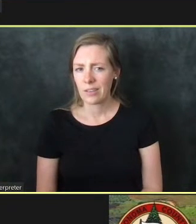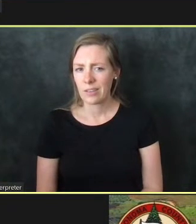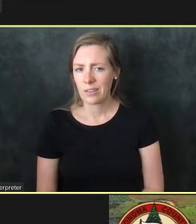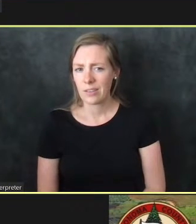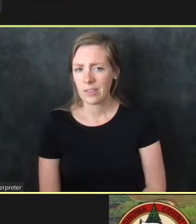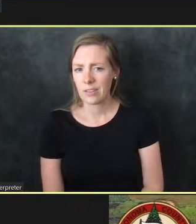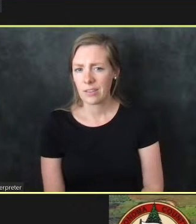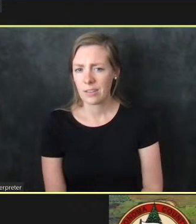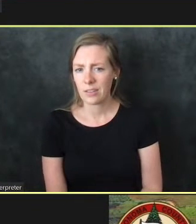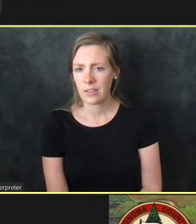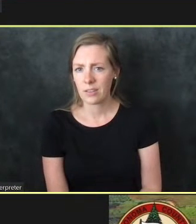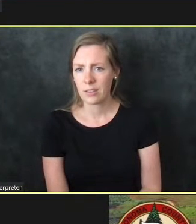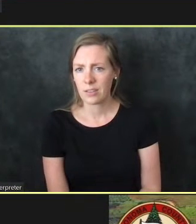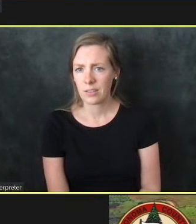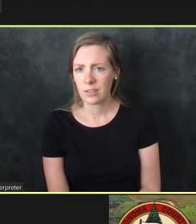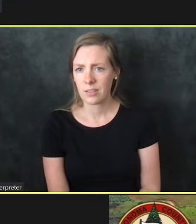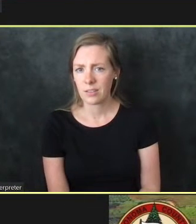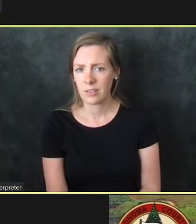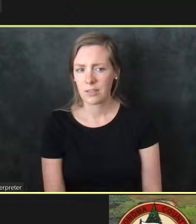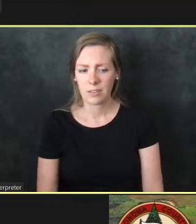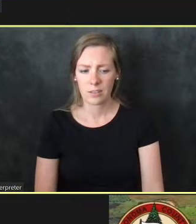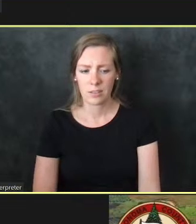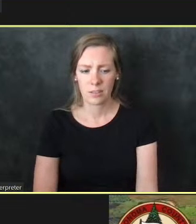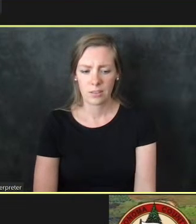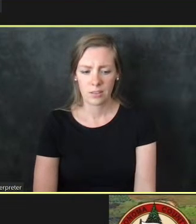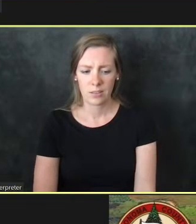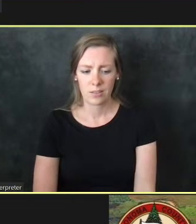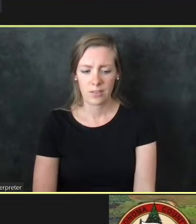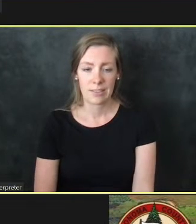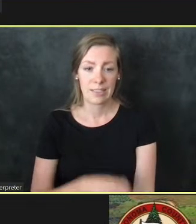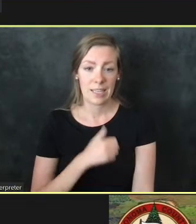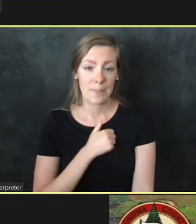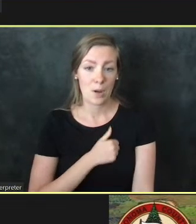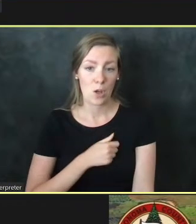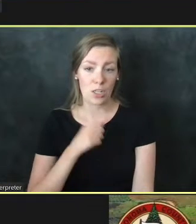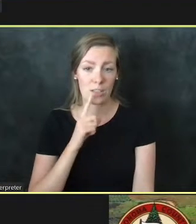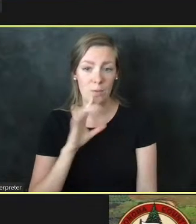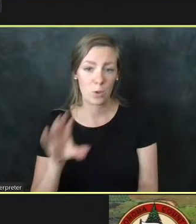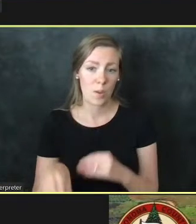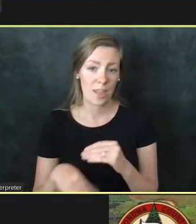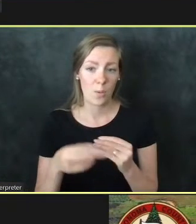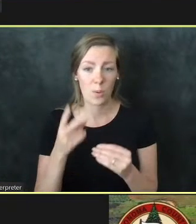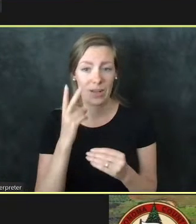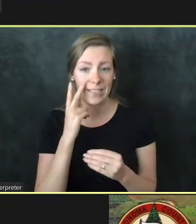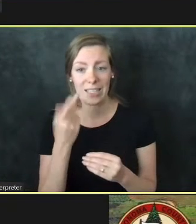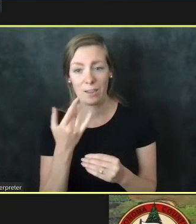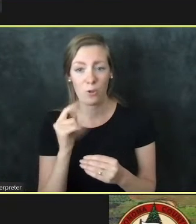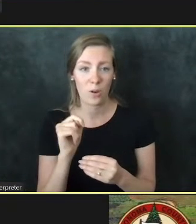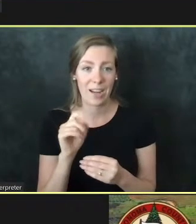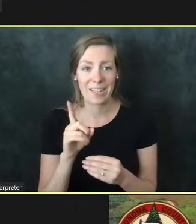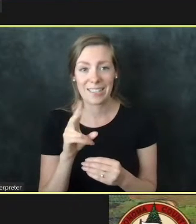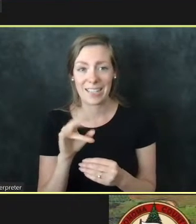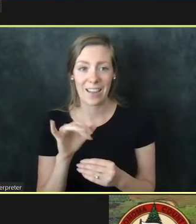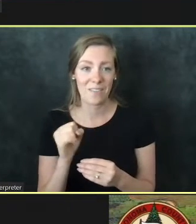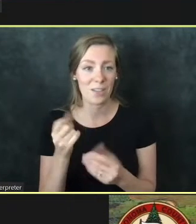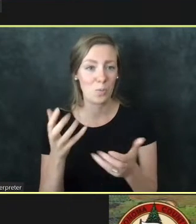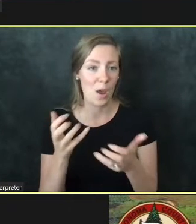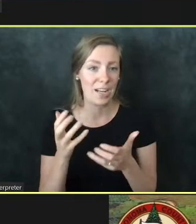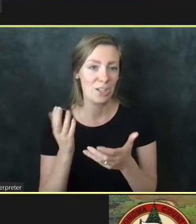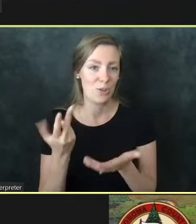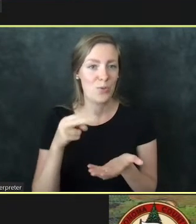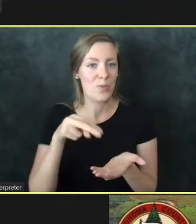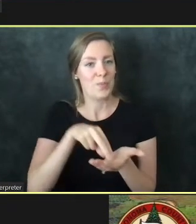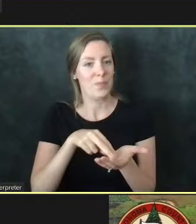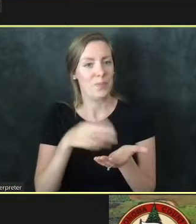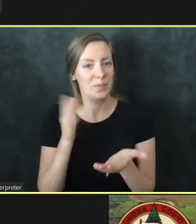hear from Grant. I apologize for doing that on the fly. No, that's great. Hand raised. It's and like having somebody from the audience come up on